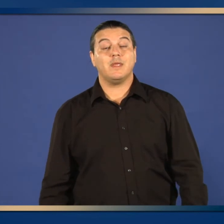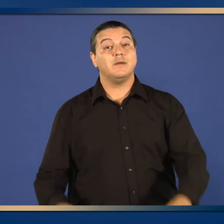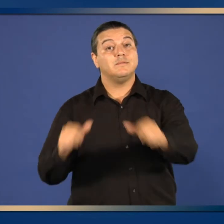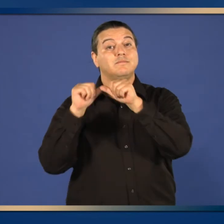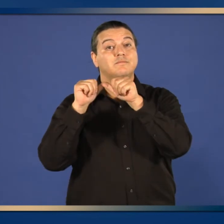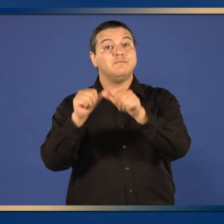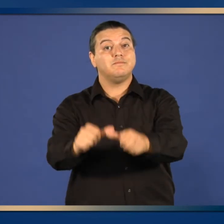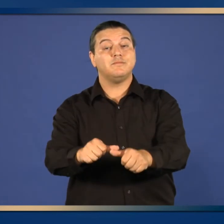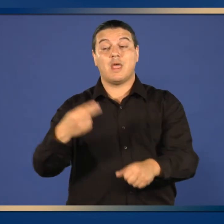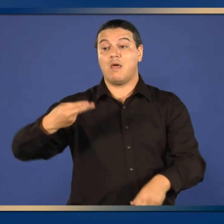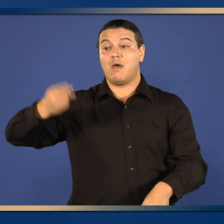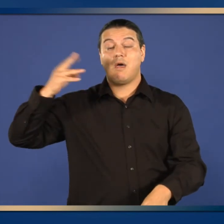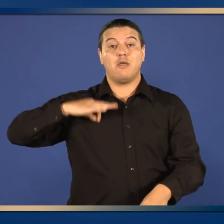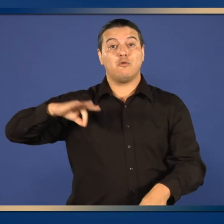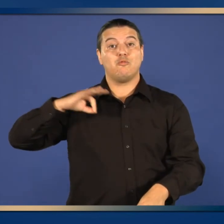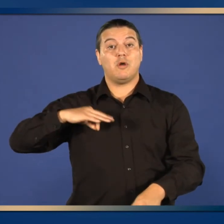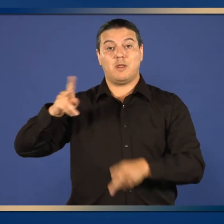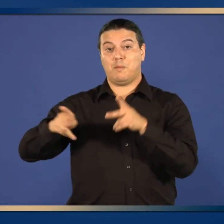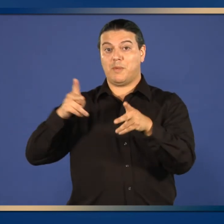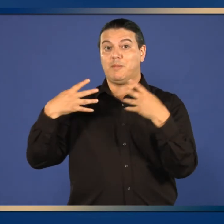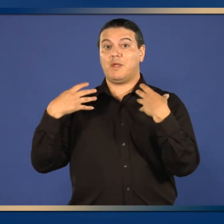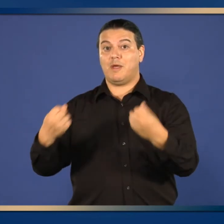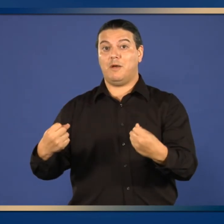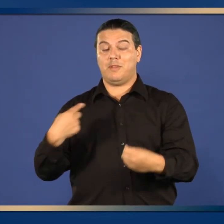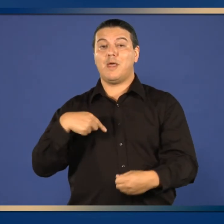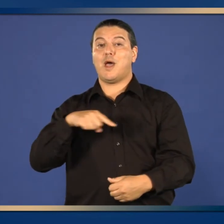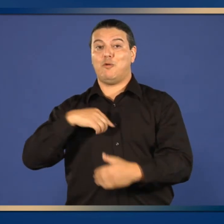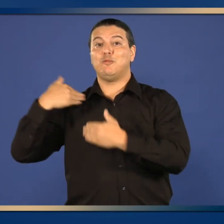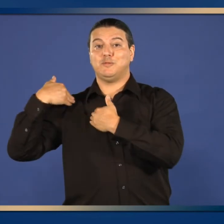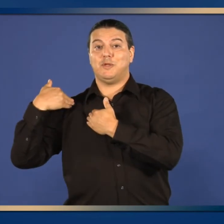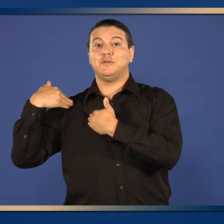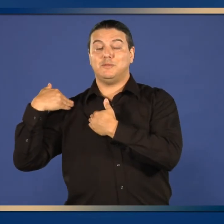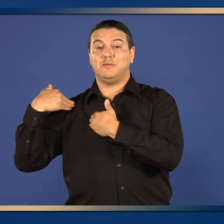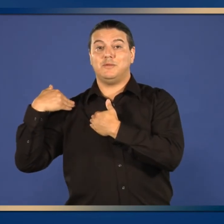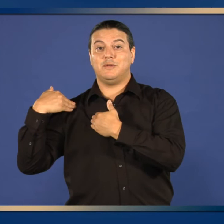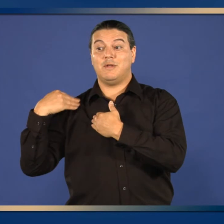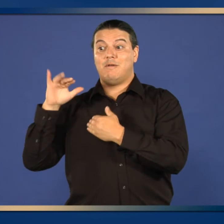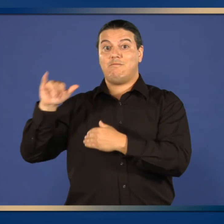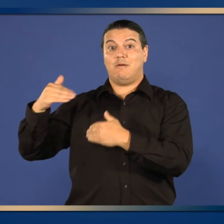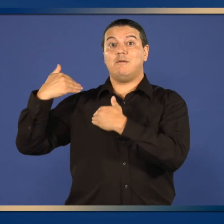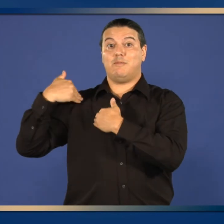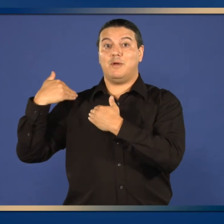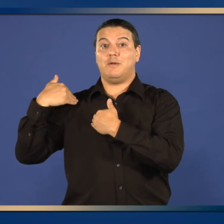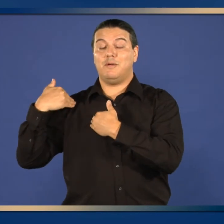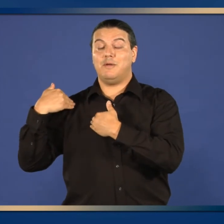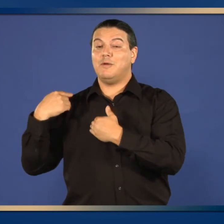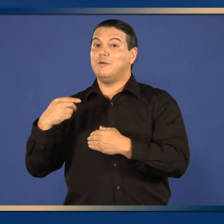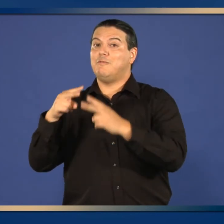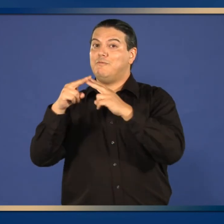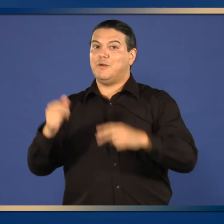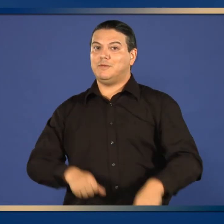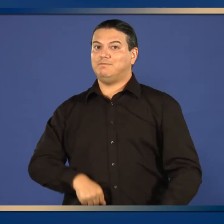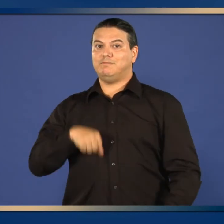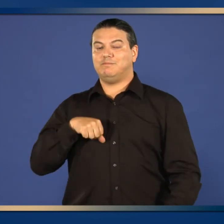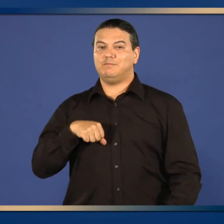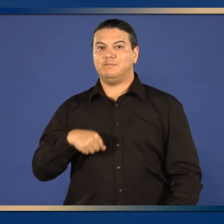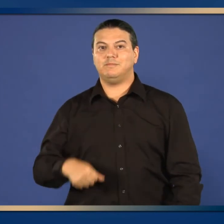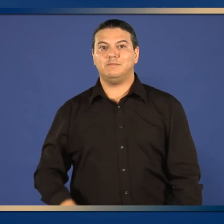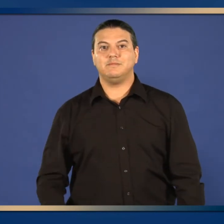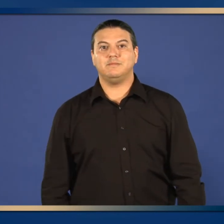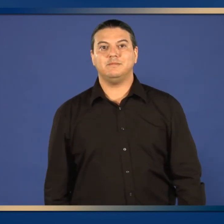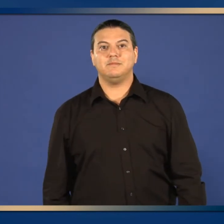Maintaining a high quality of public health is our job, and it is a job in which we take great pride.